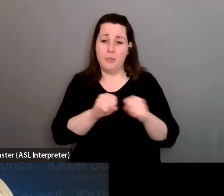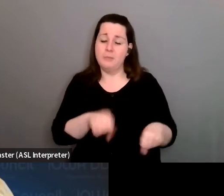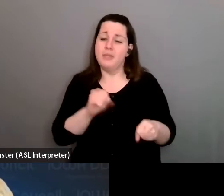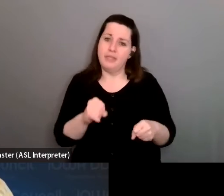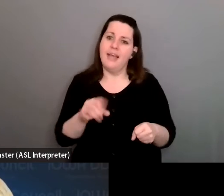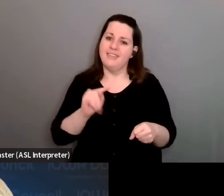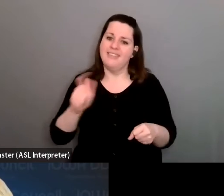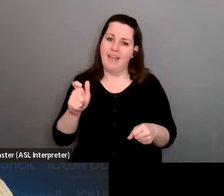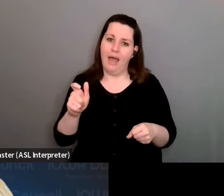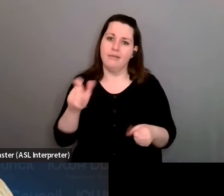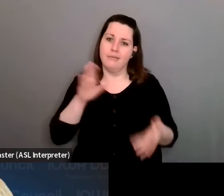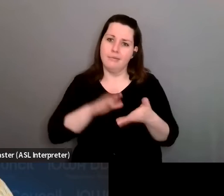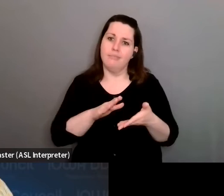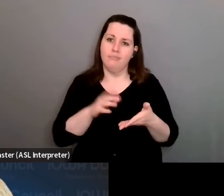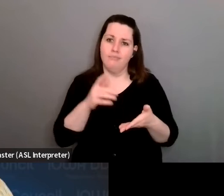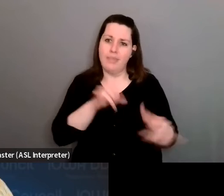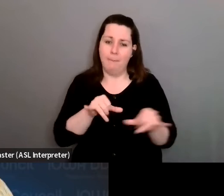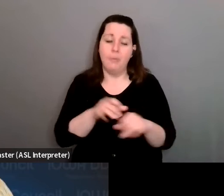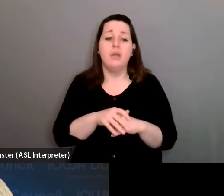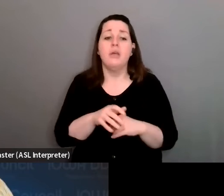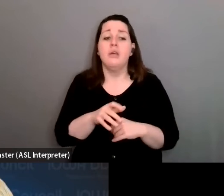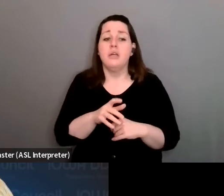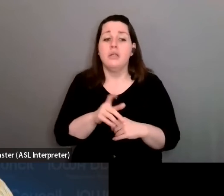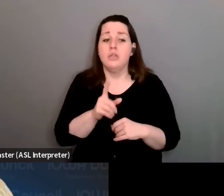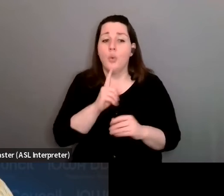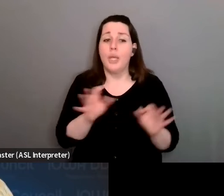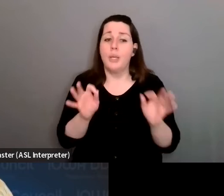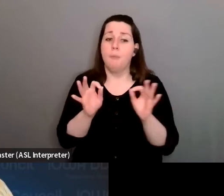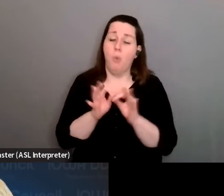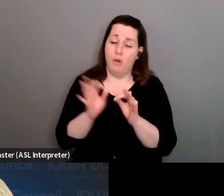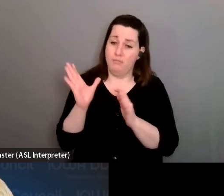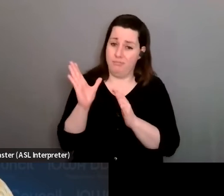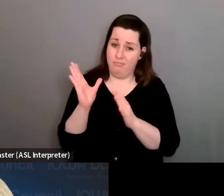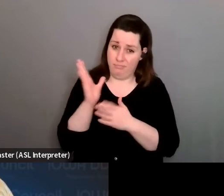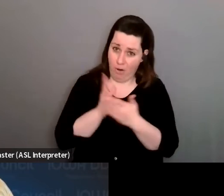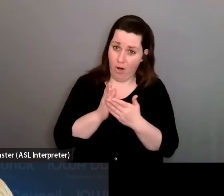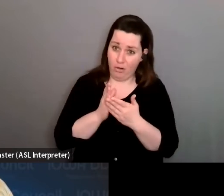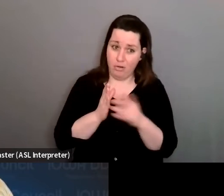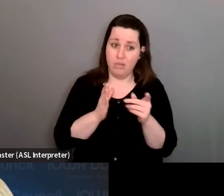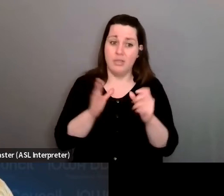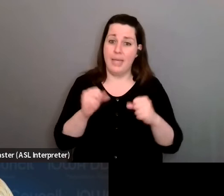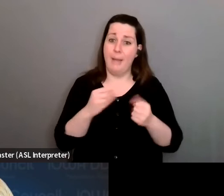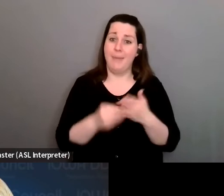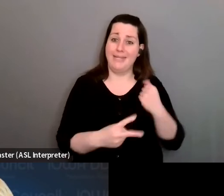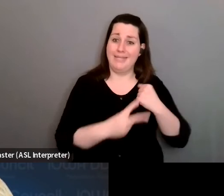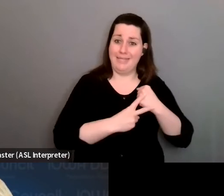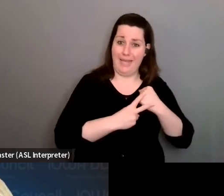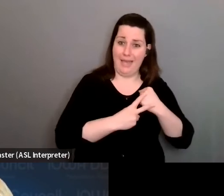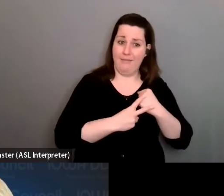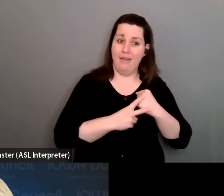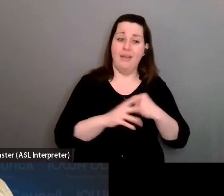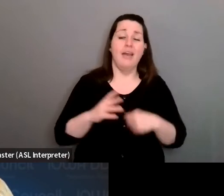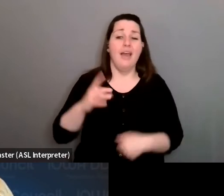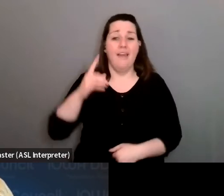tax breaks. And then the most important piece of this is you can save money and protect your eligibility for